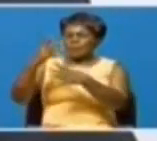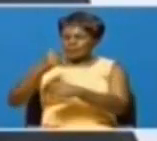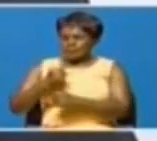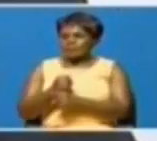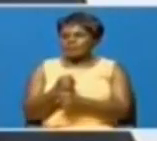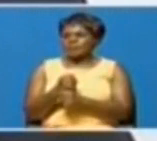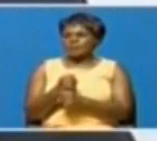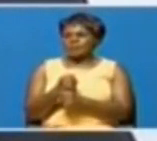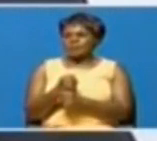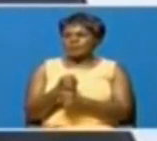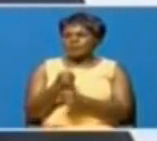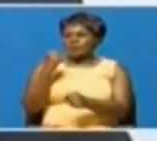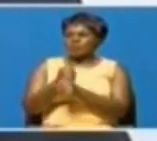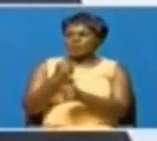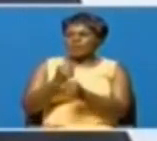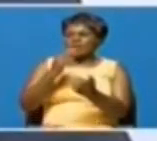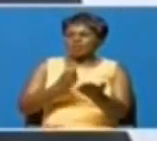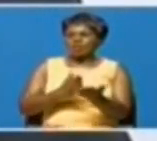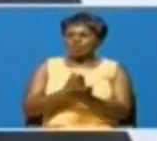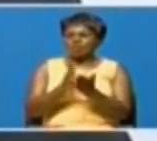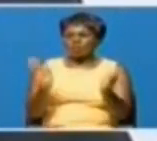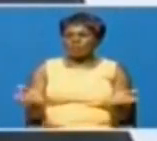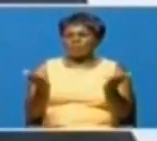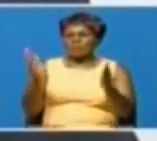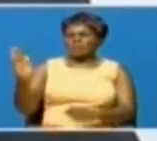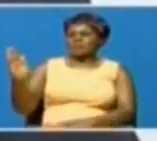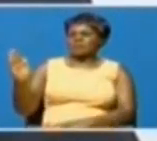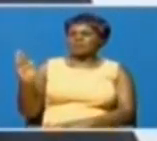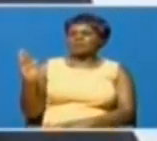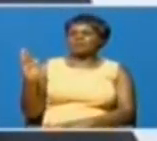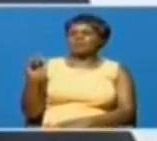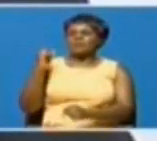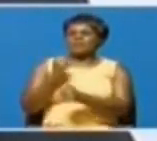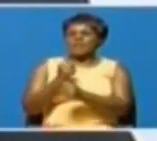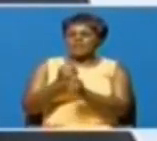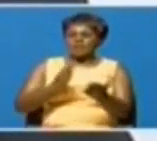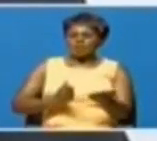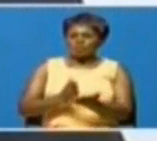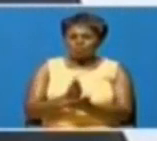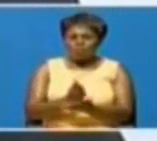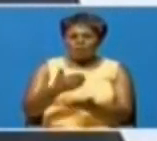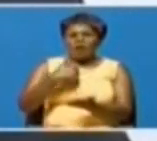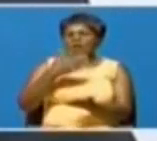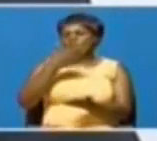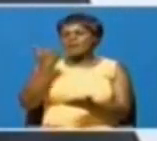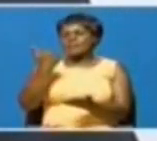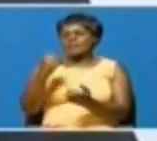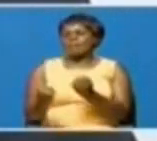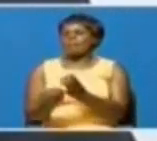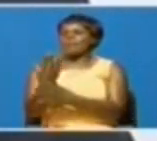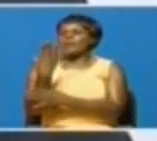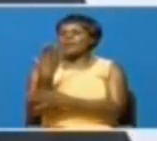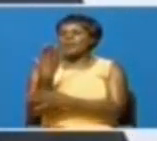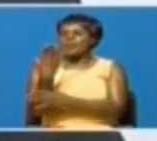organizations, you know, ensure that there is enhanced security, ensure that there is better productivity, you